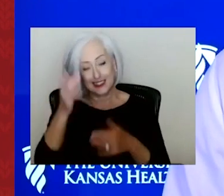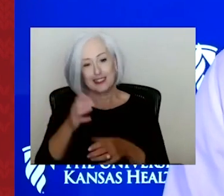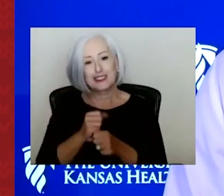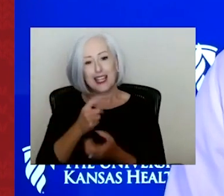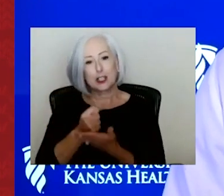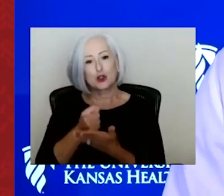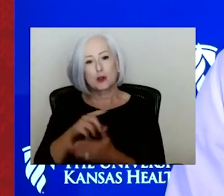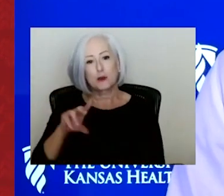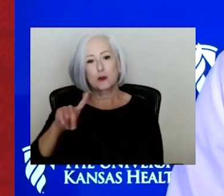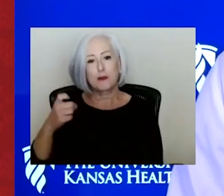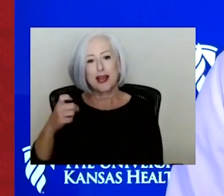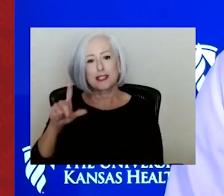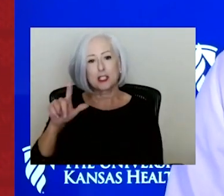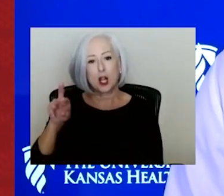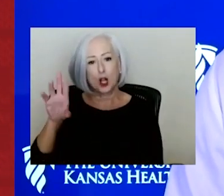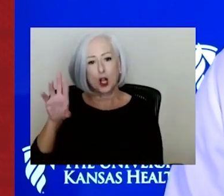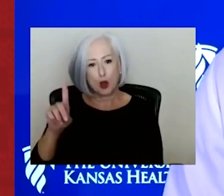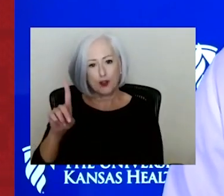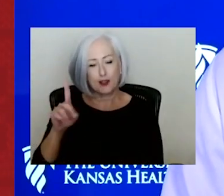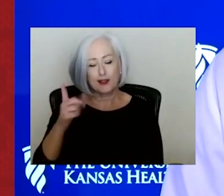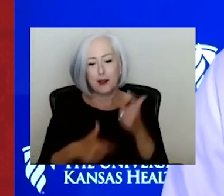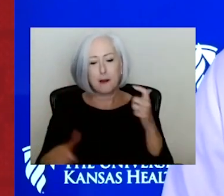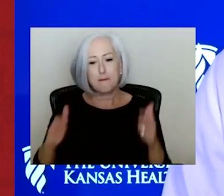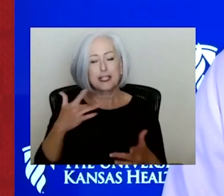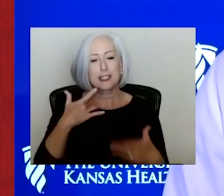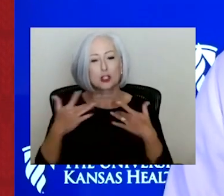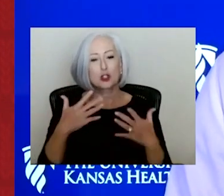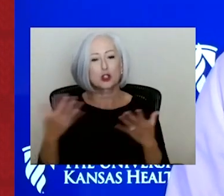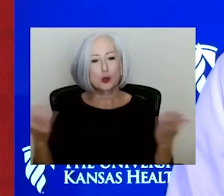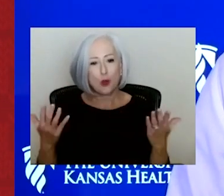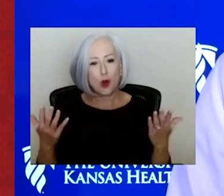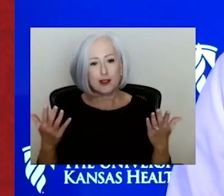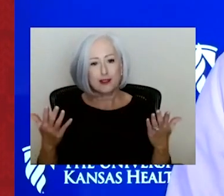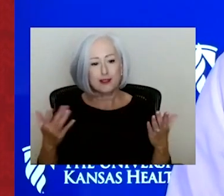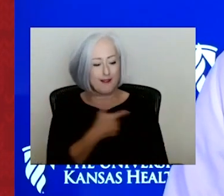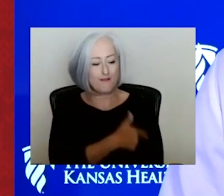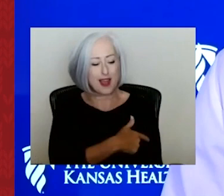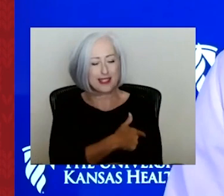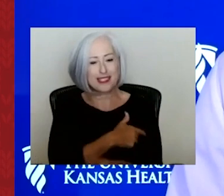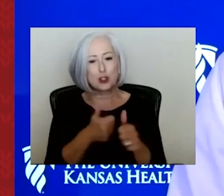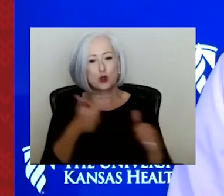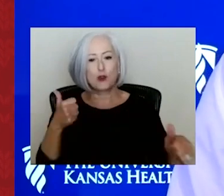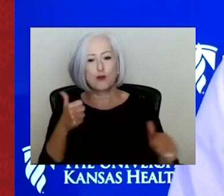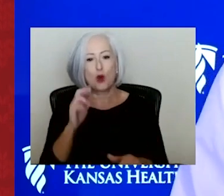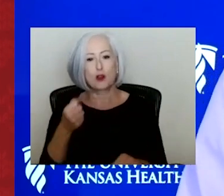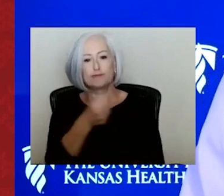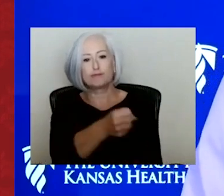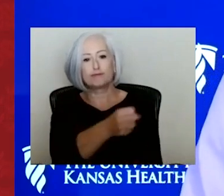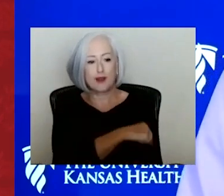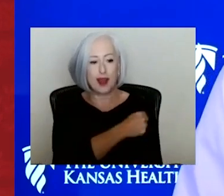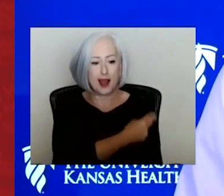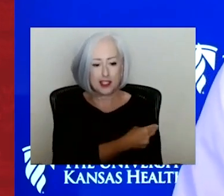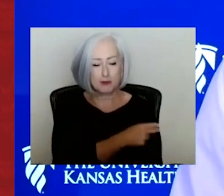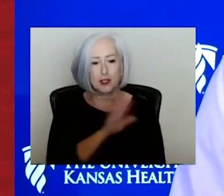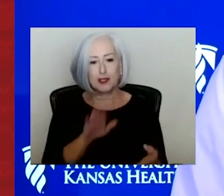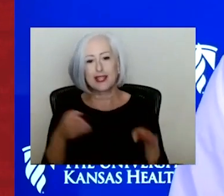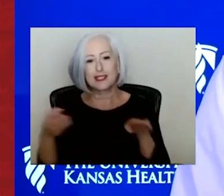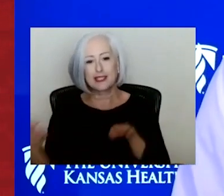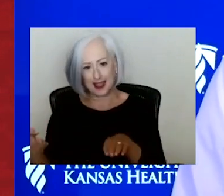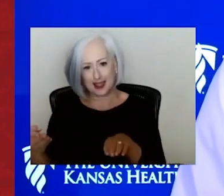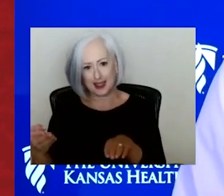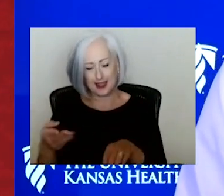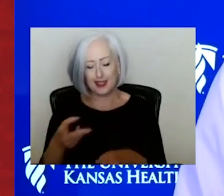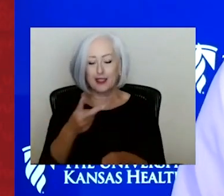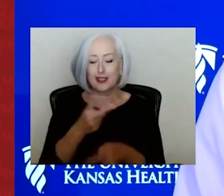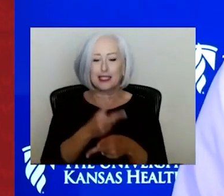biggest concern, the reason for the vaccines is to help prevent hospitalization, severe disease, and death. Our biggest concern is to keep you healthy, keep you out of the